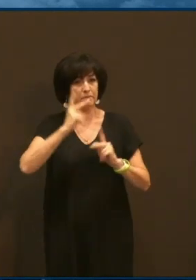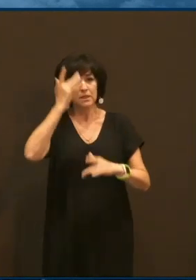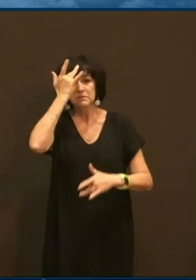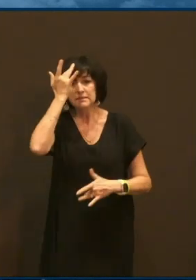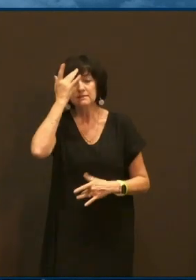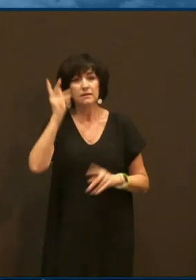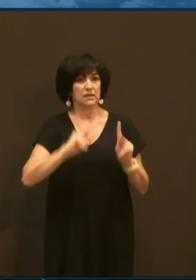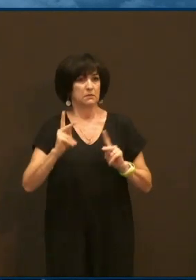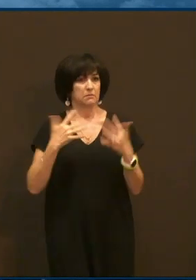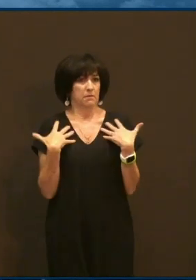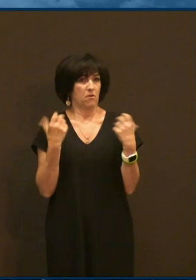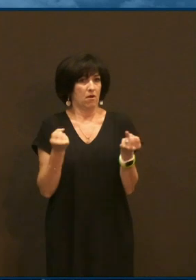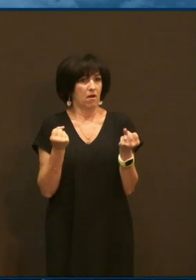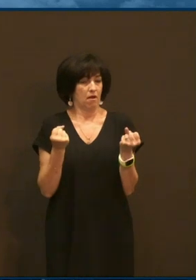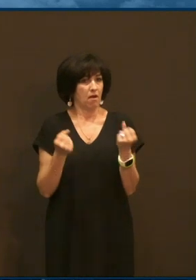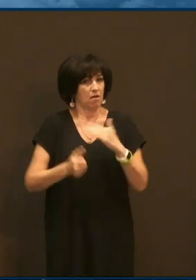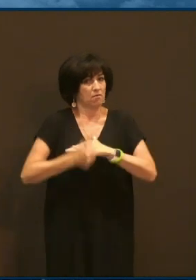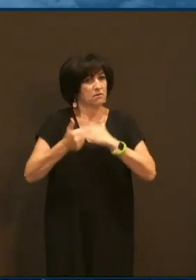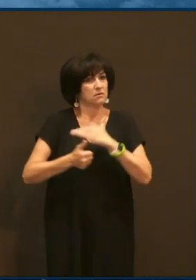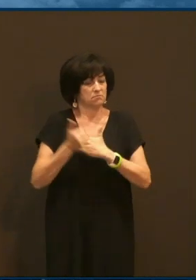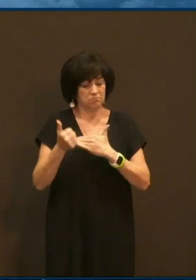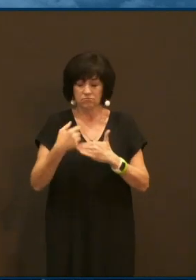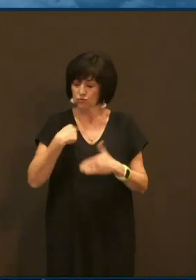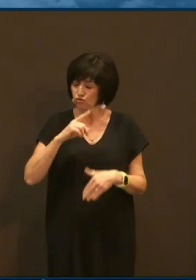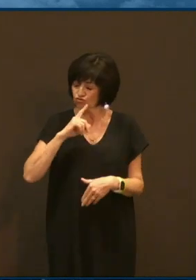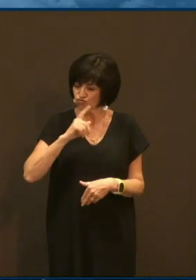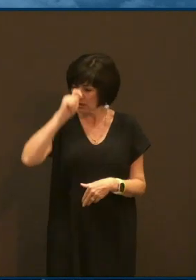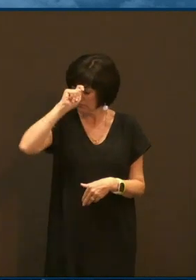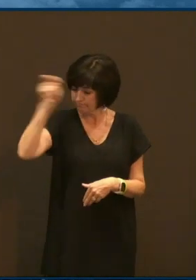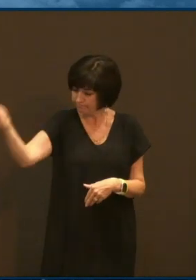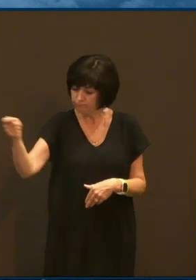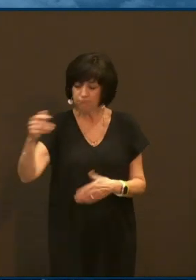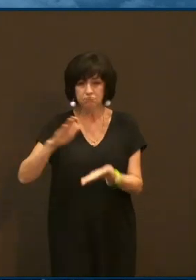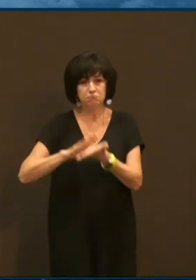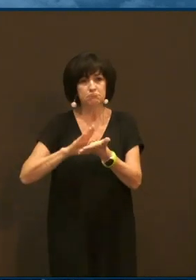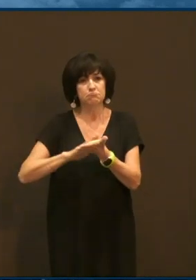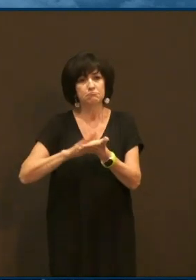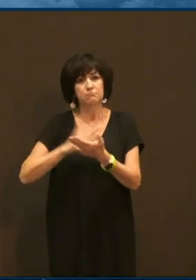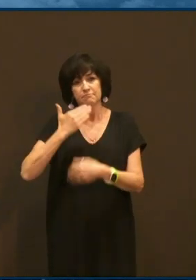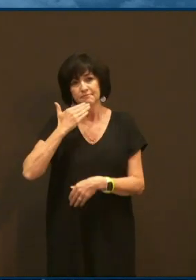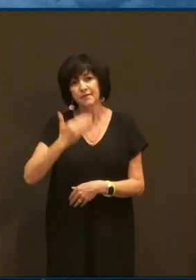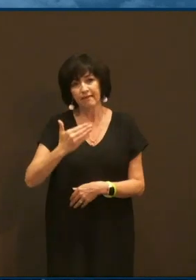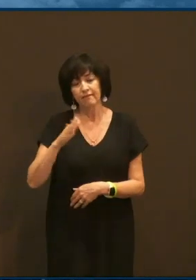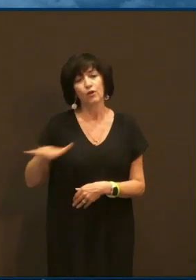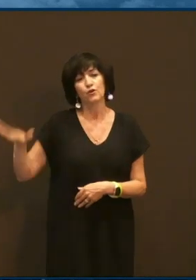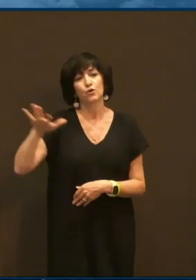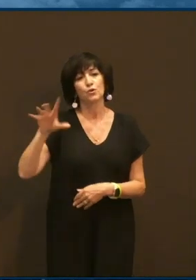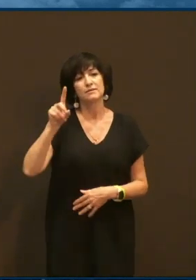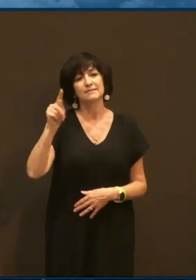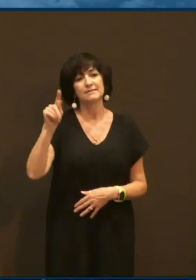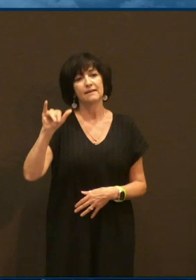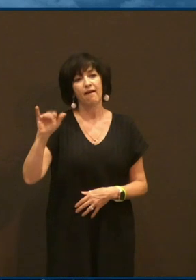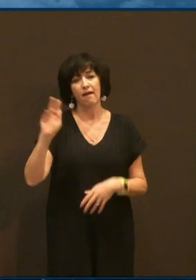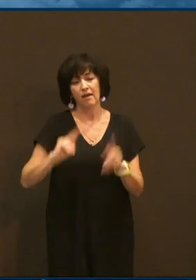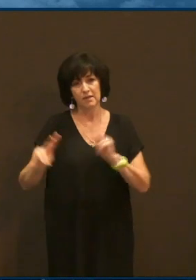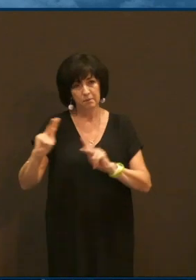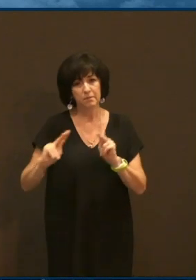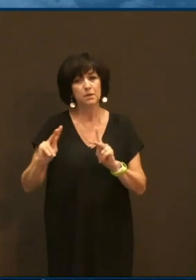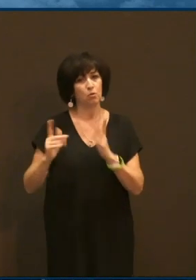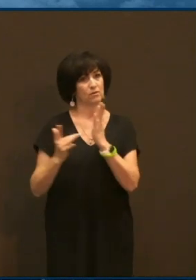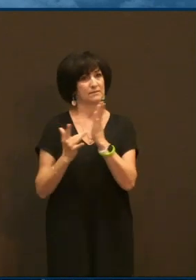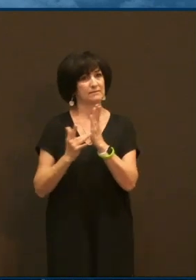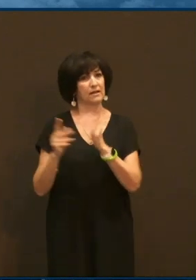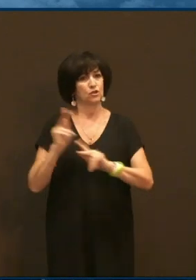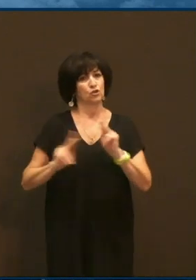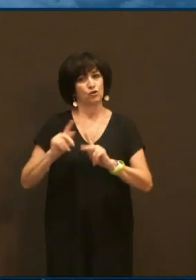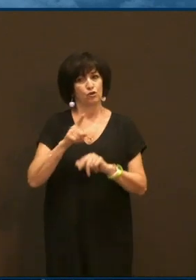And so hats off and thanks to all the DTI folks and all of the technical people